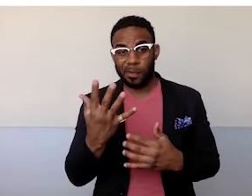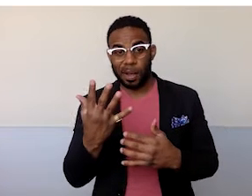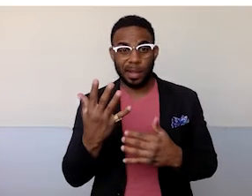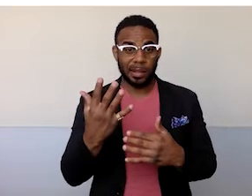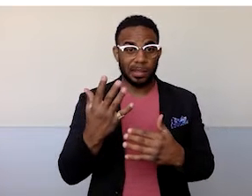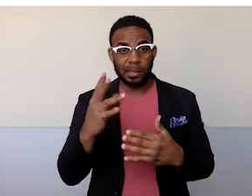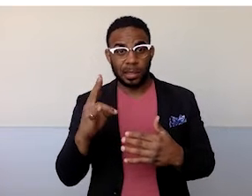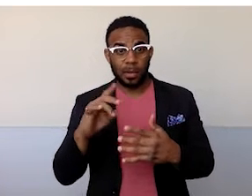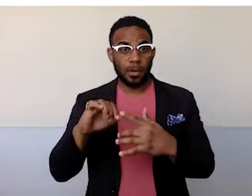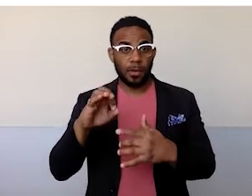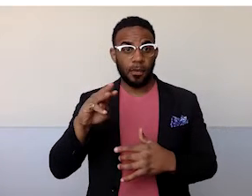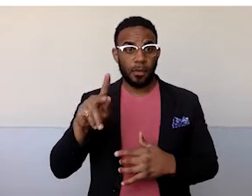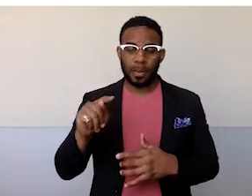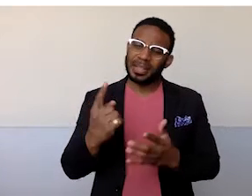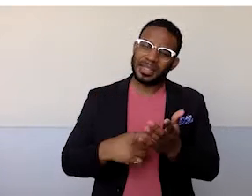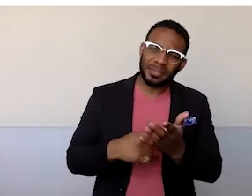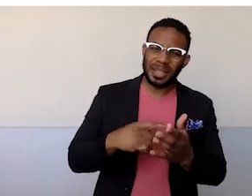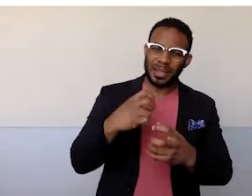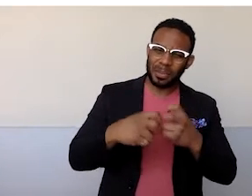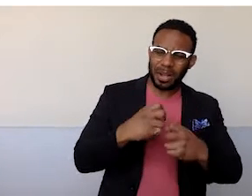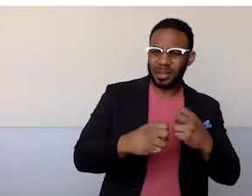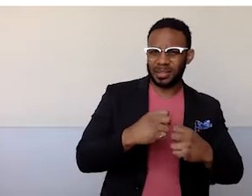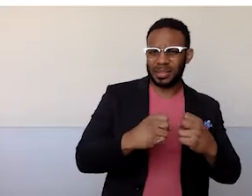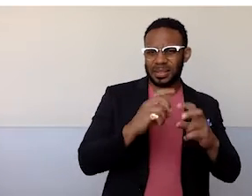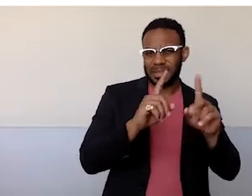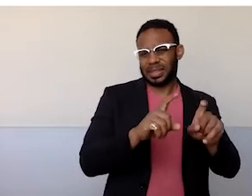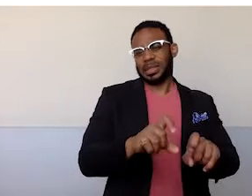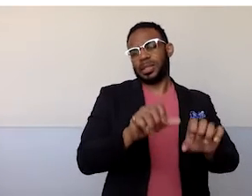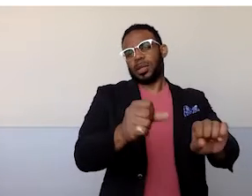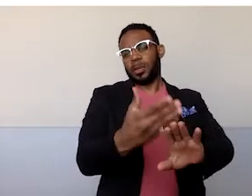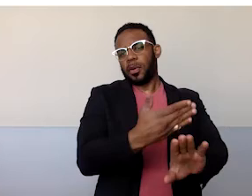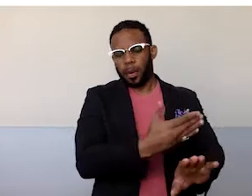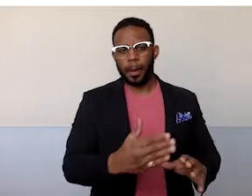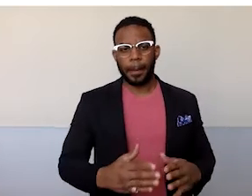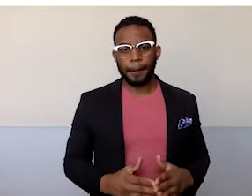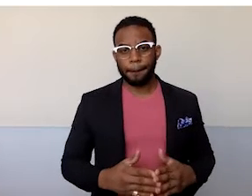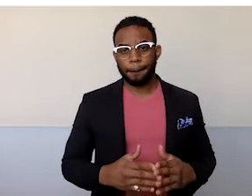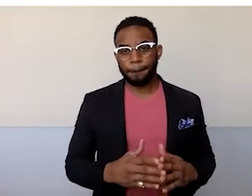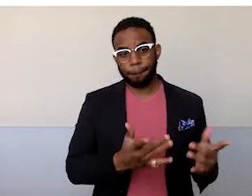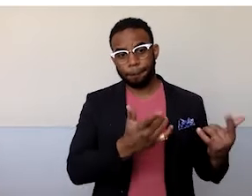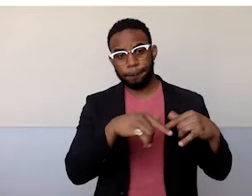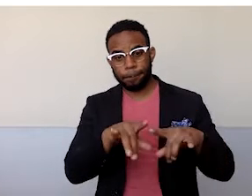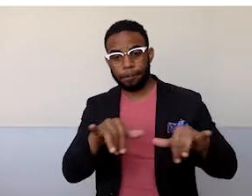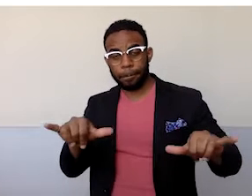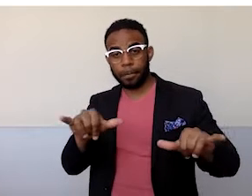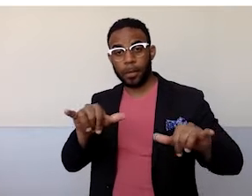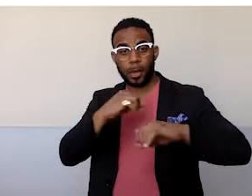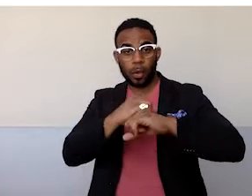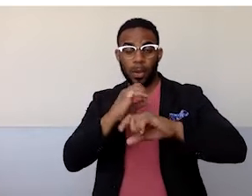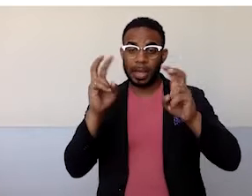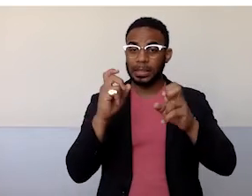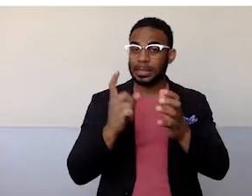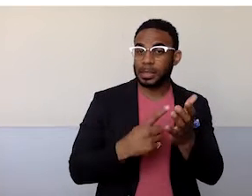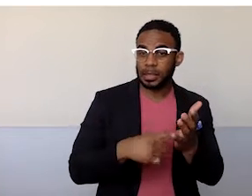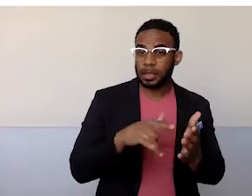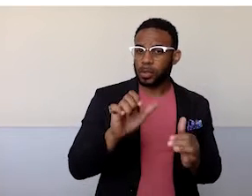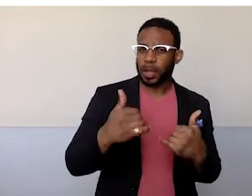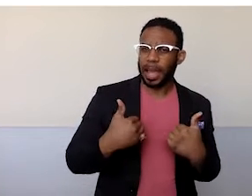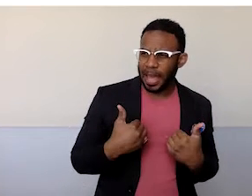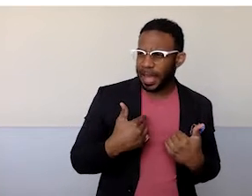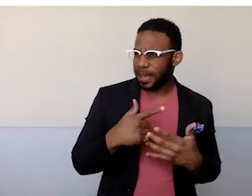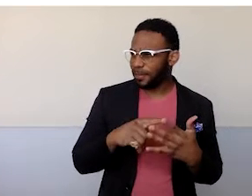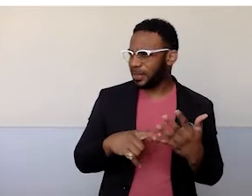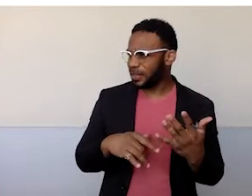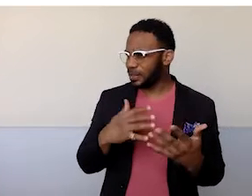plugins together. Sometimes those plugins aren't even properly tested and can cause some security issues sometimes. And so you have